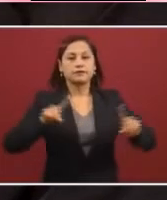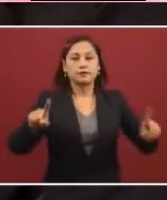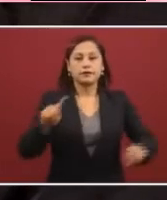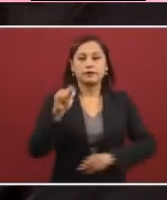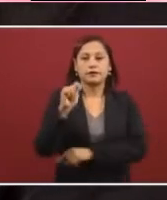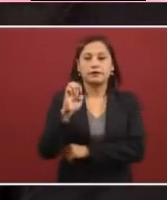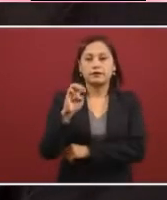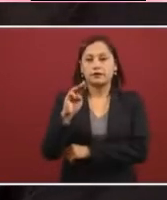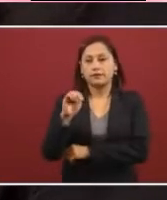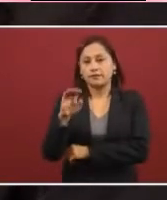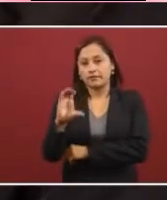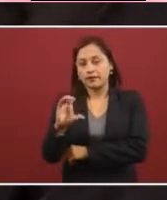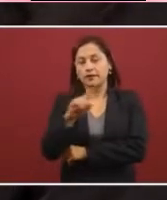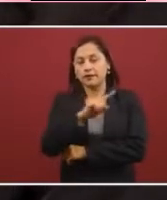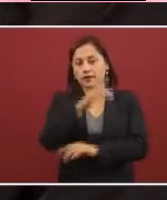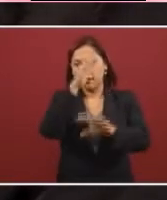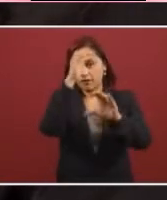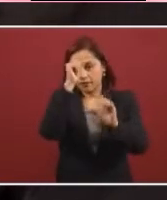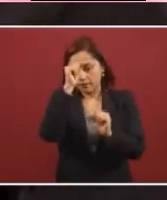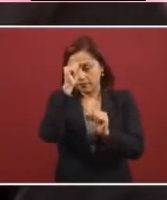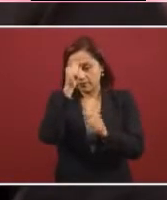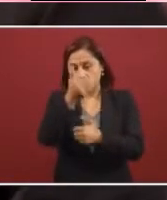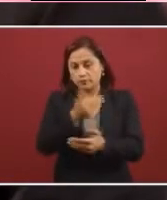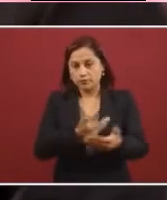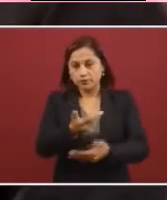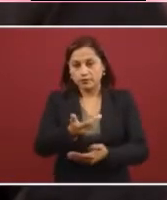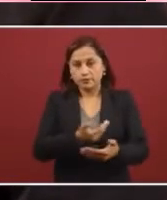free trade agreement.